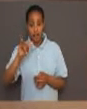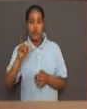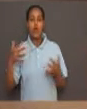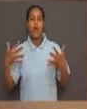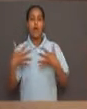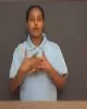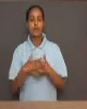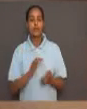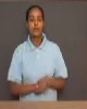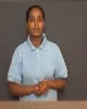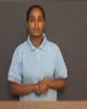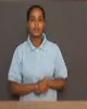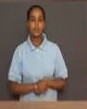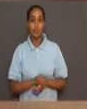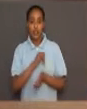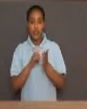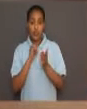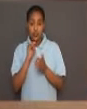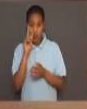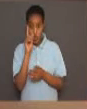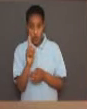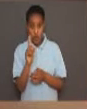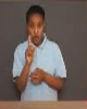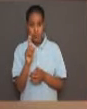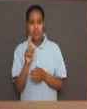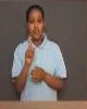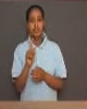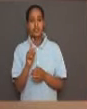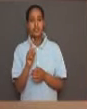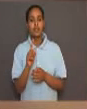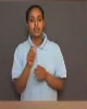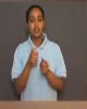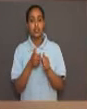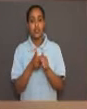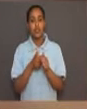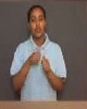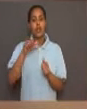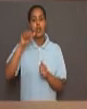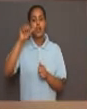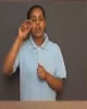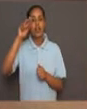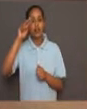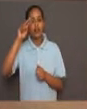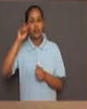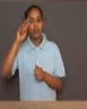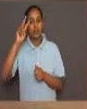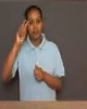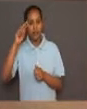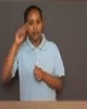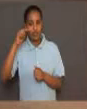compound. It is one of a series of ammonium phosphate